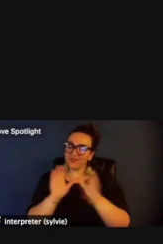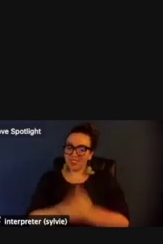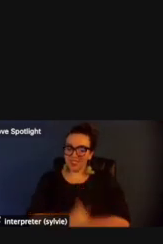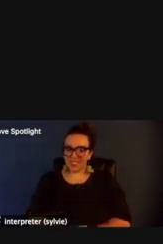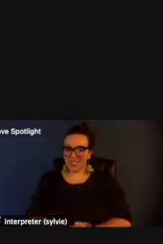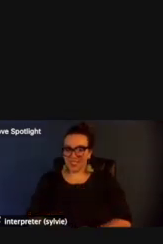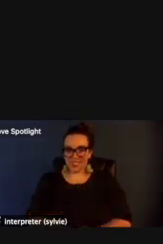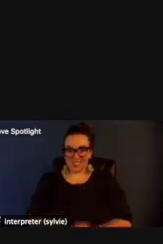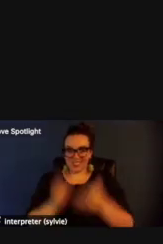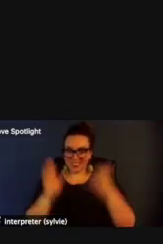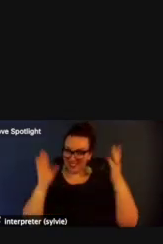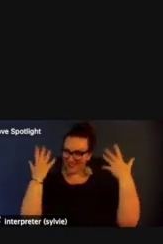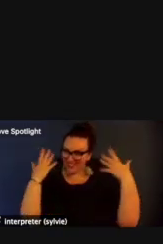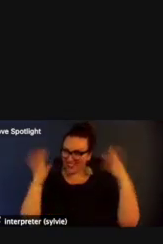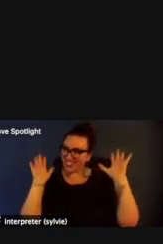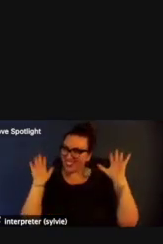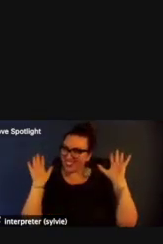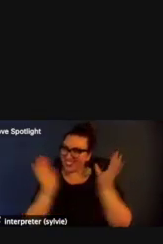that.